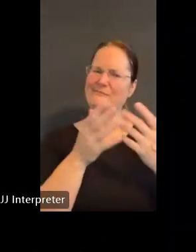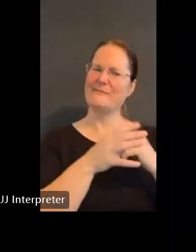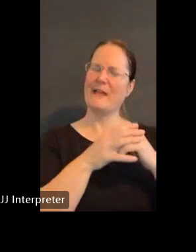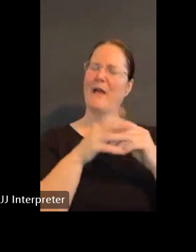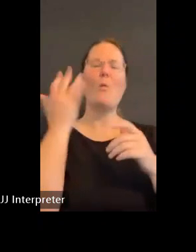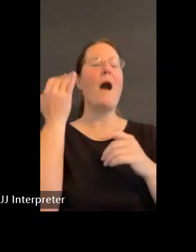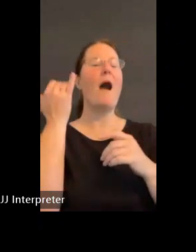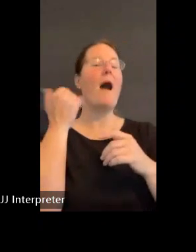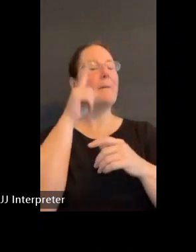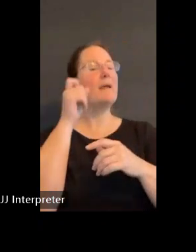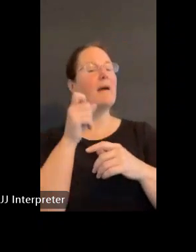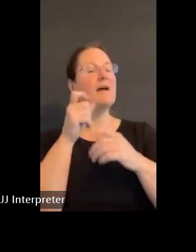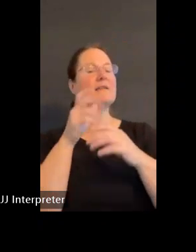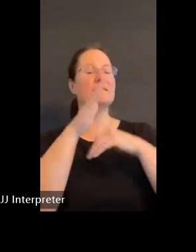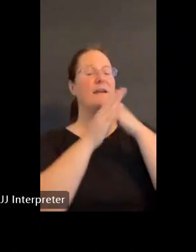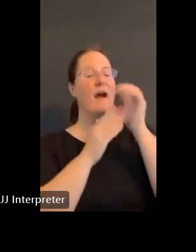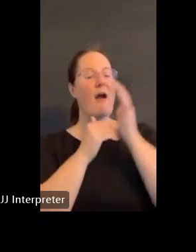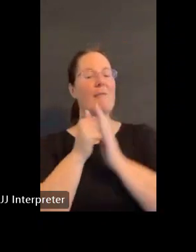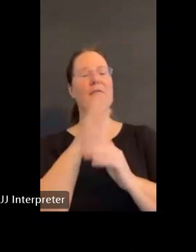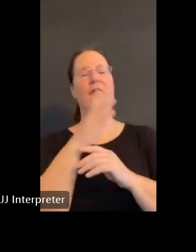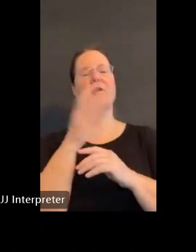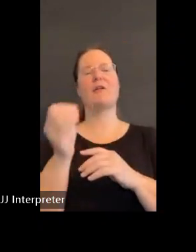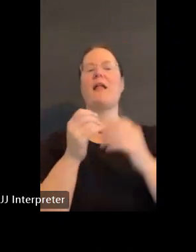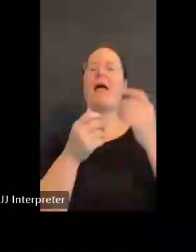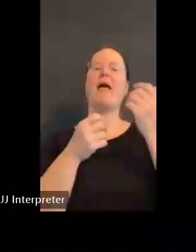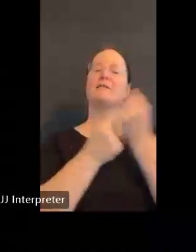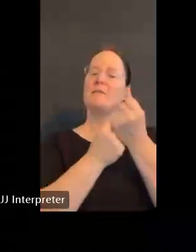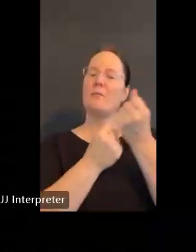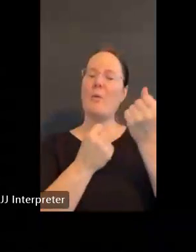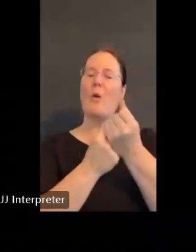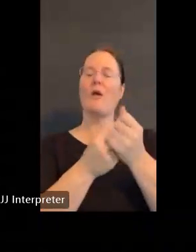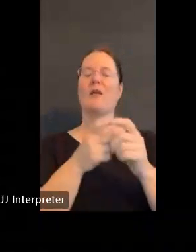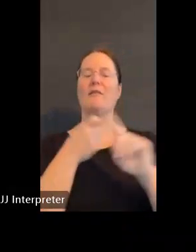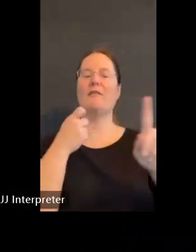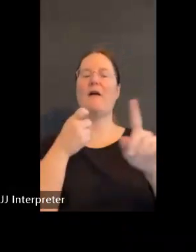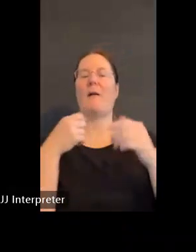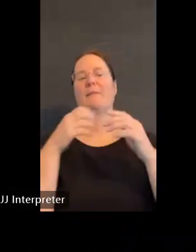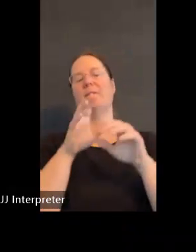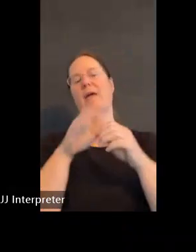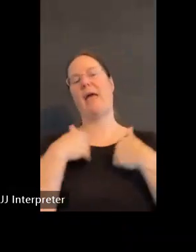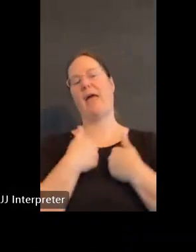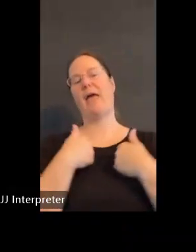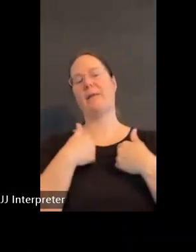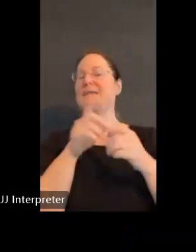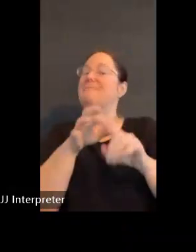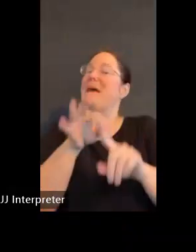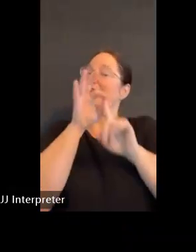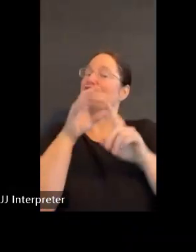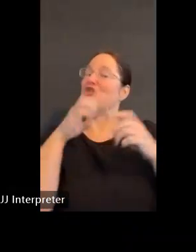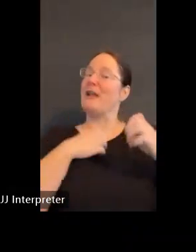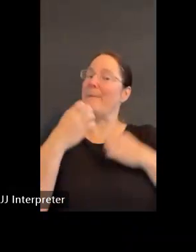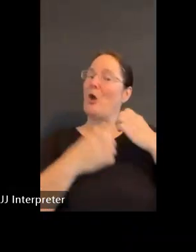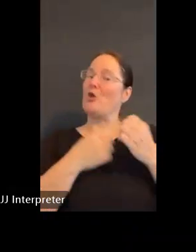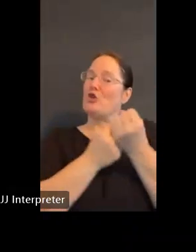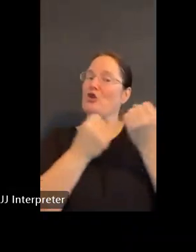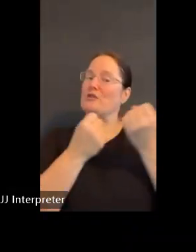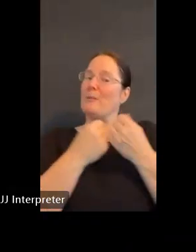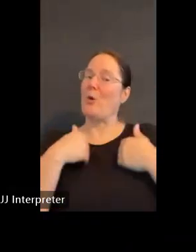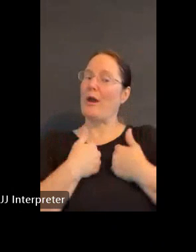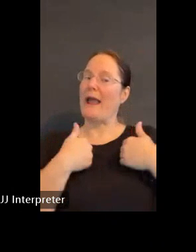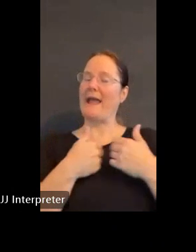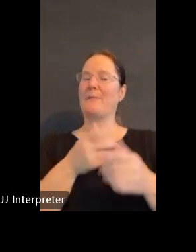comfort and well-being that can be conveyed from an assistance animal, especially from an emotional support animal who doesn't need specific training,